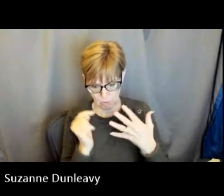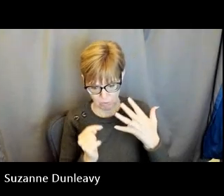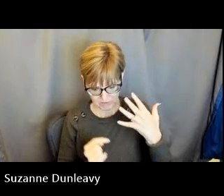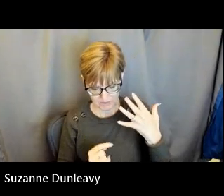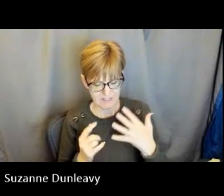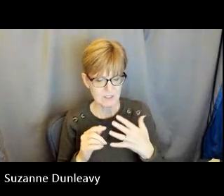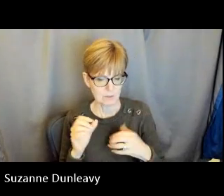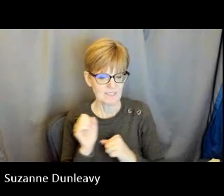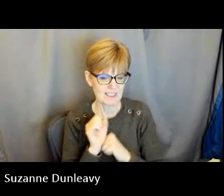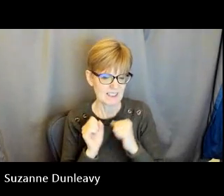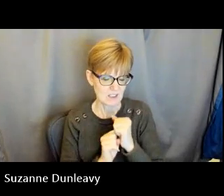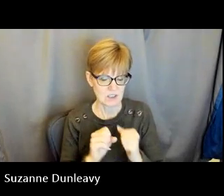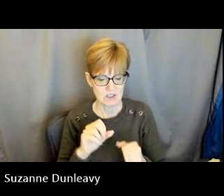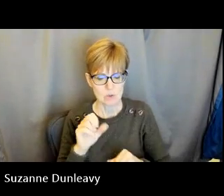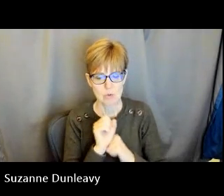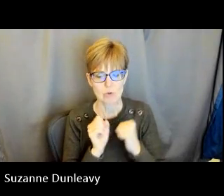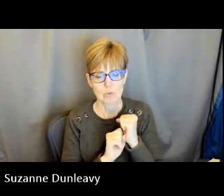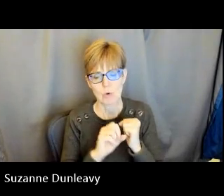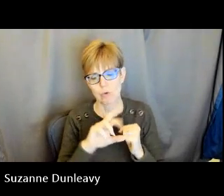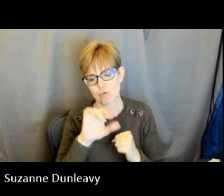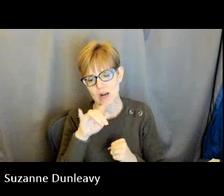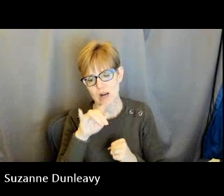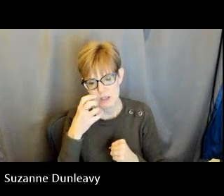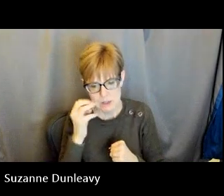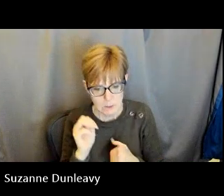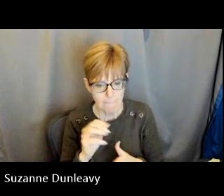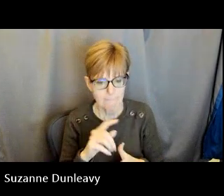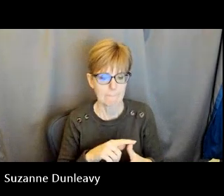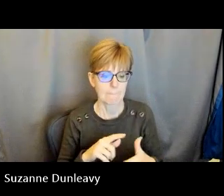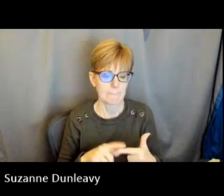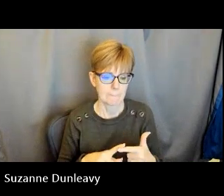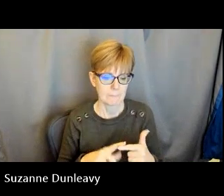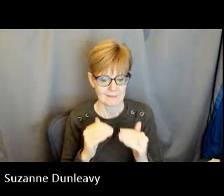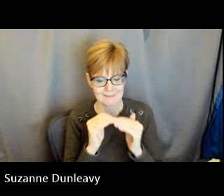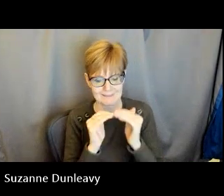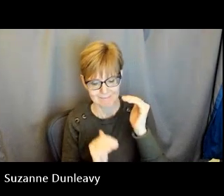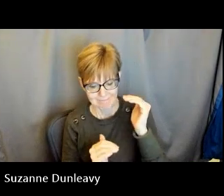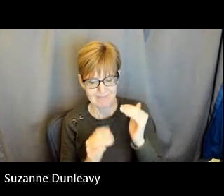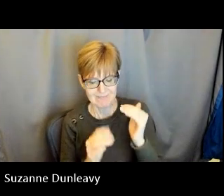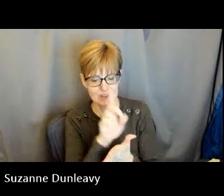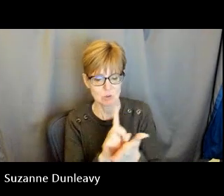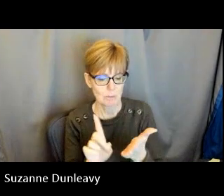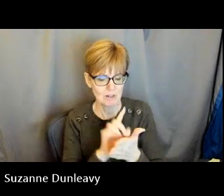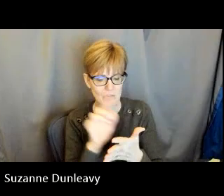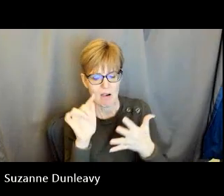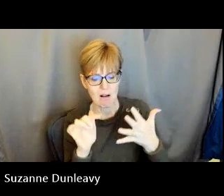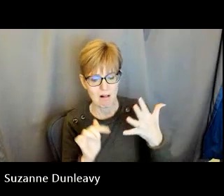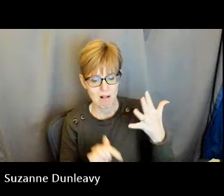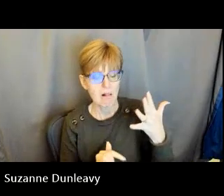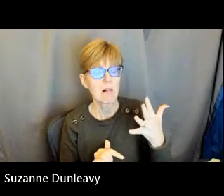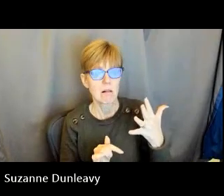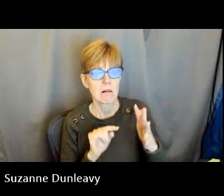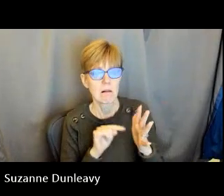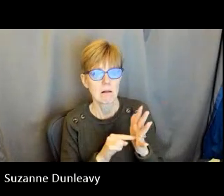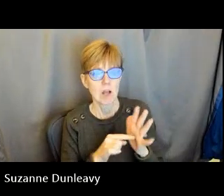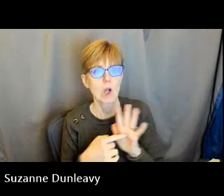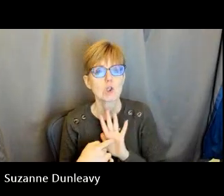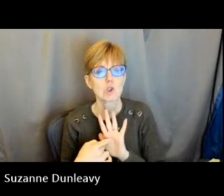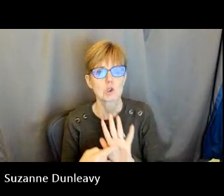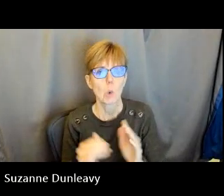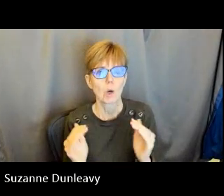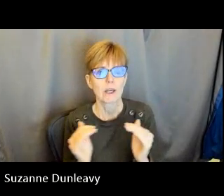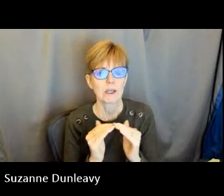structural racism, discrimination, socioeconomic disadvantage, discrimination, all the things, often show equal or even